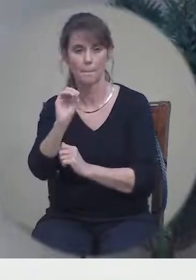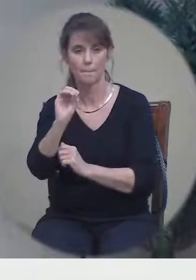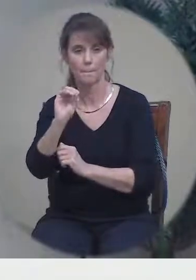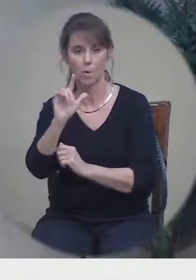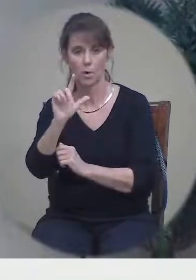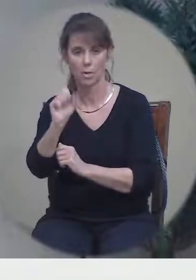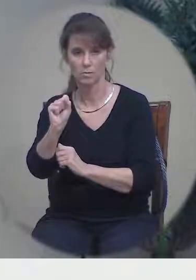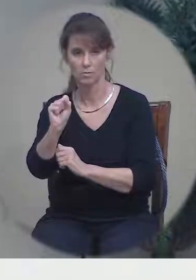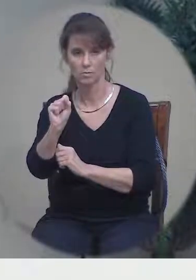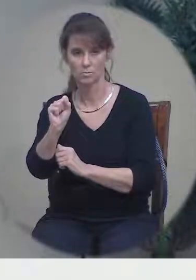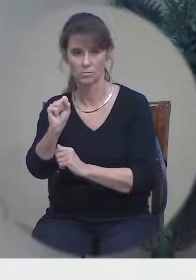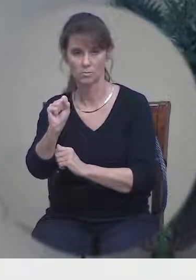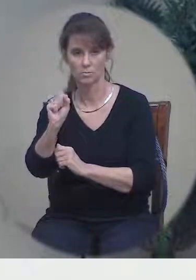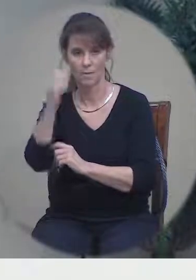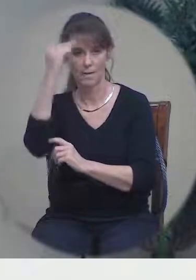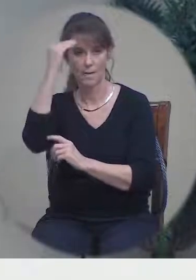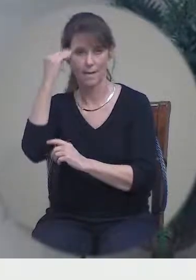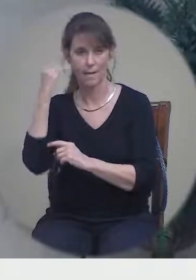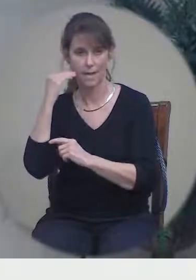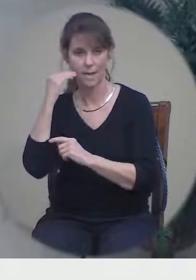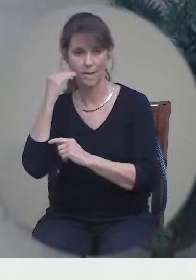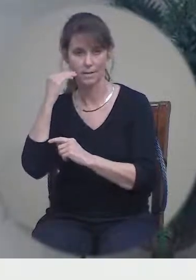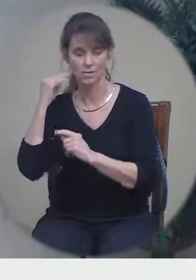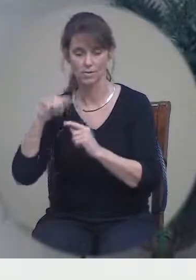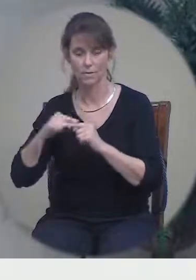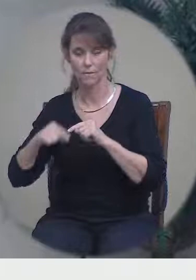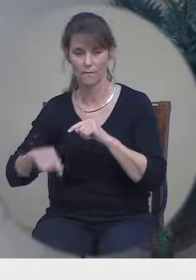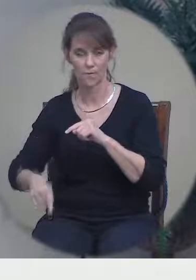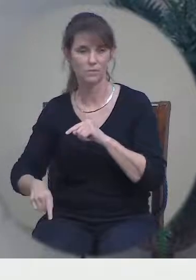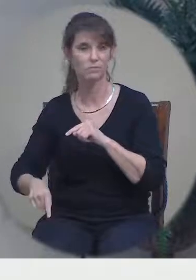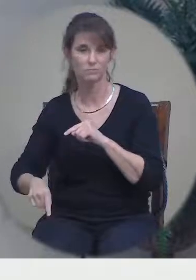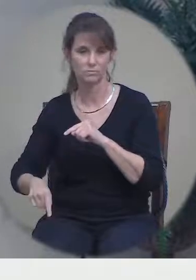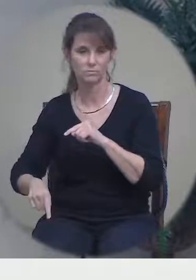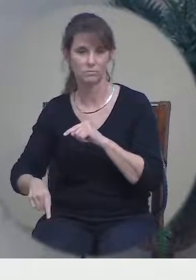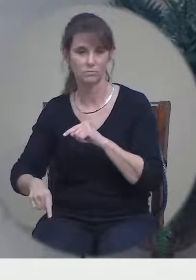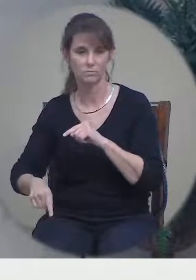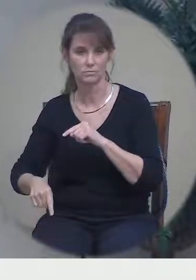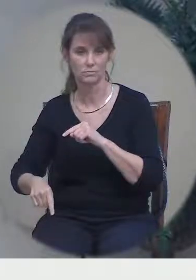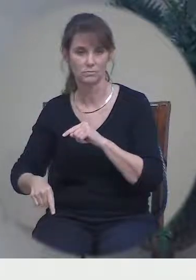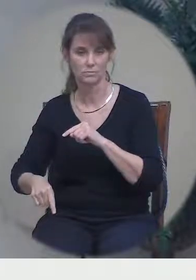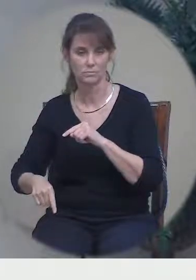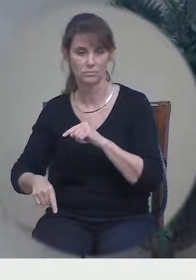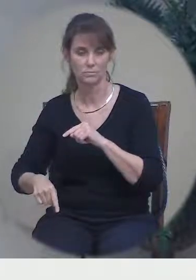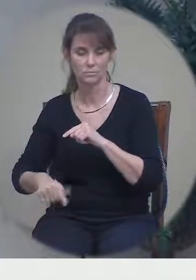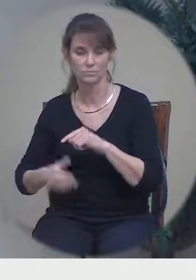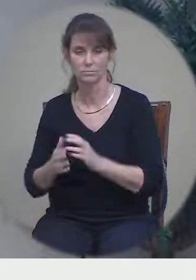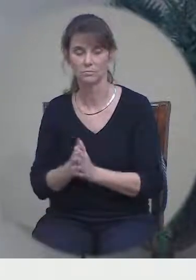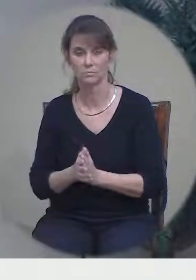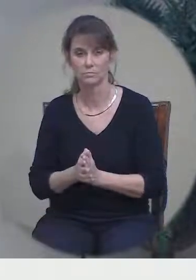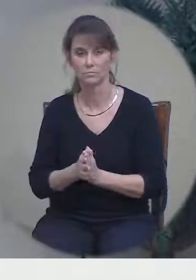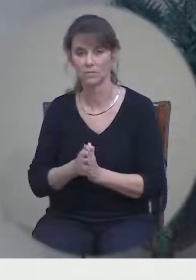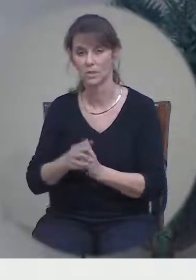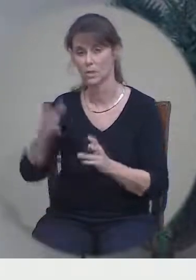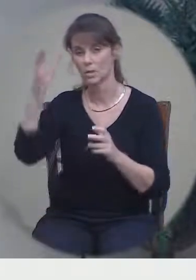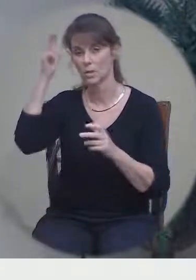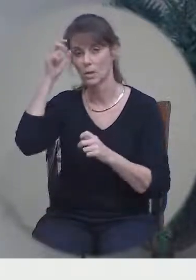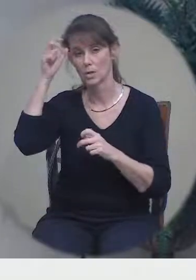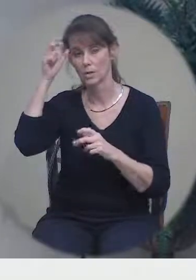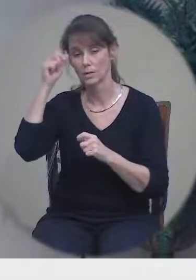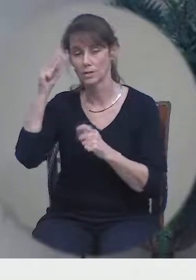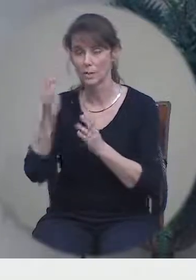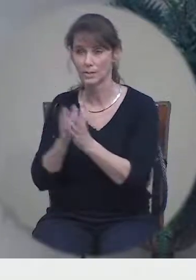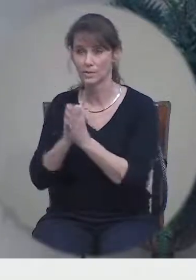head. So Satan was given permission to attack Job physically. And the only limitation,